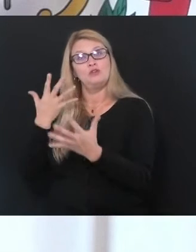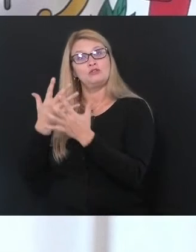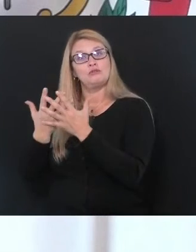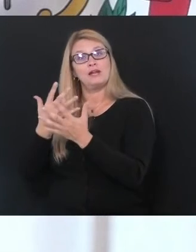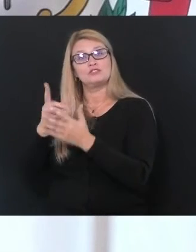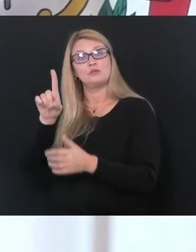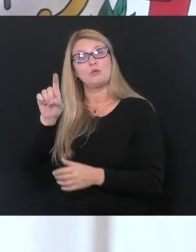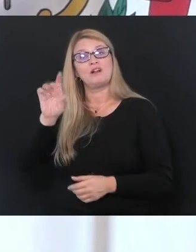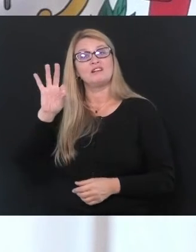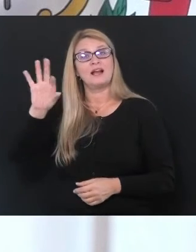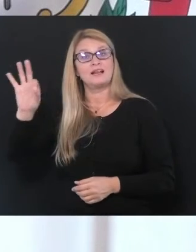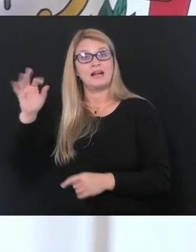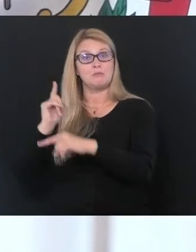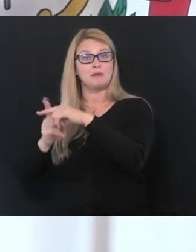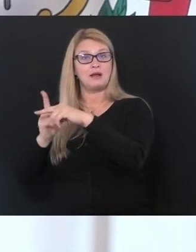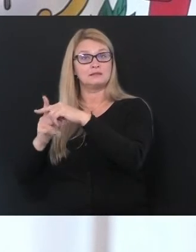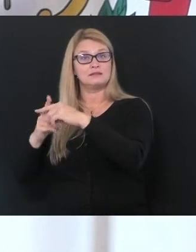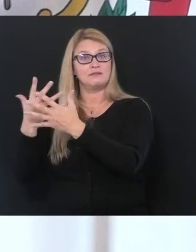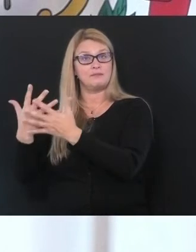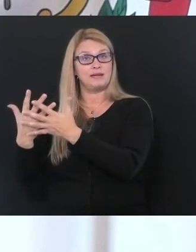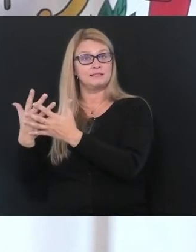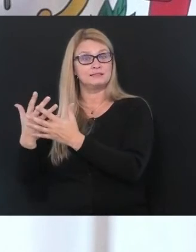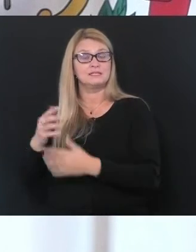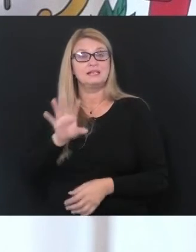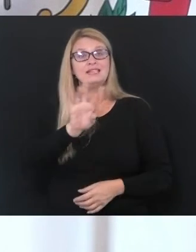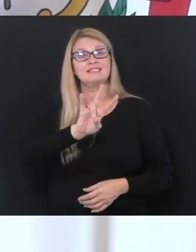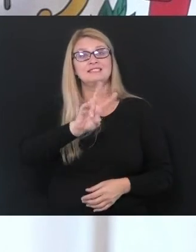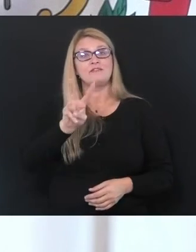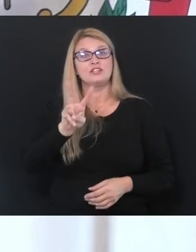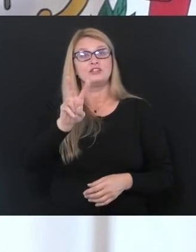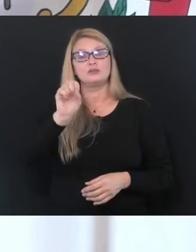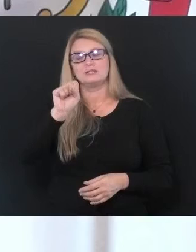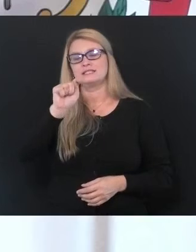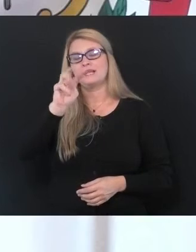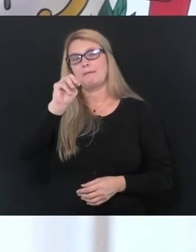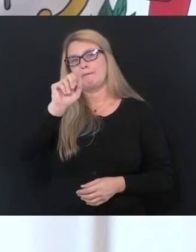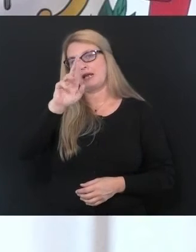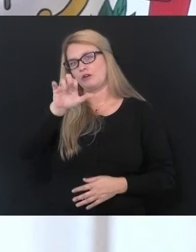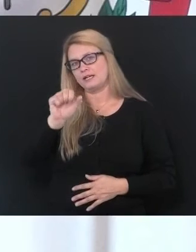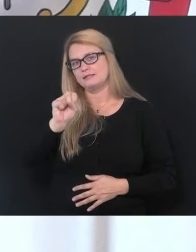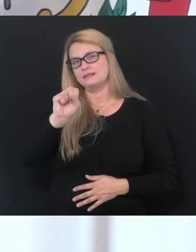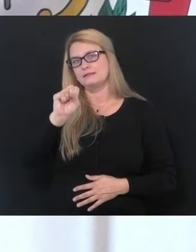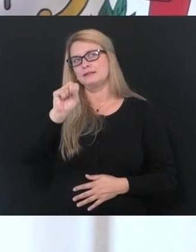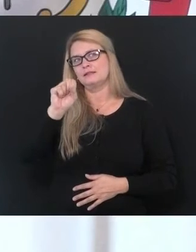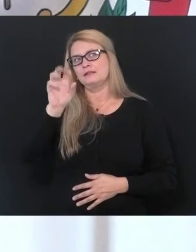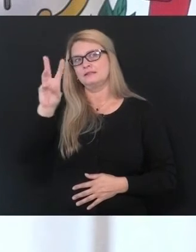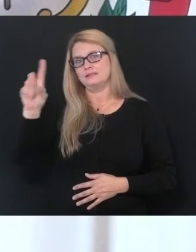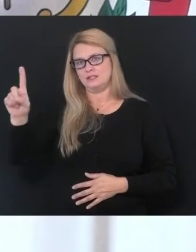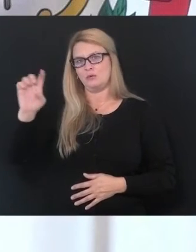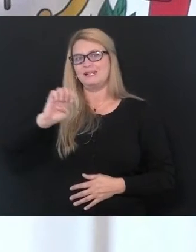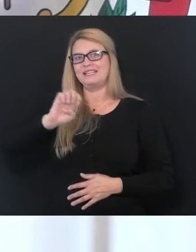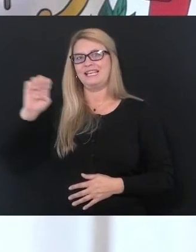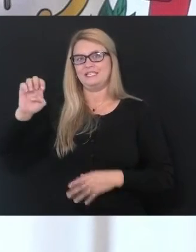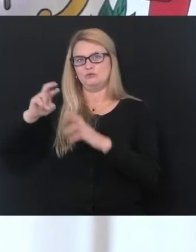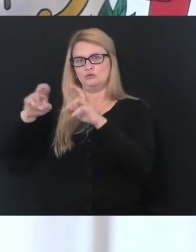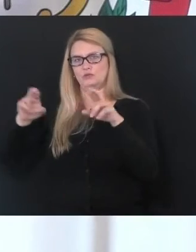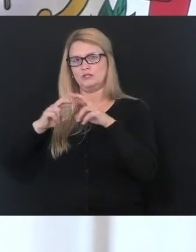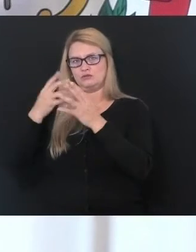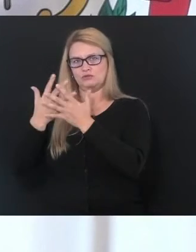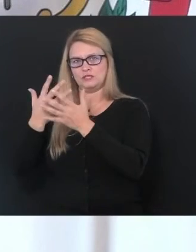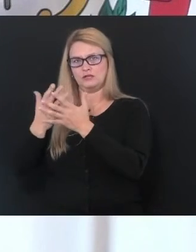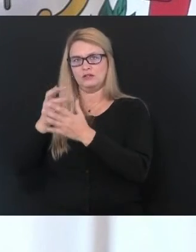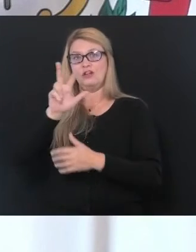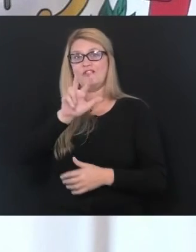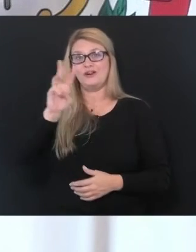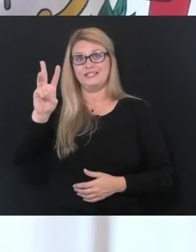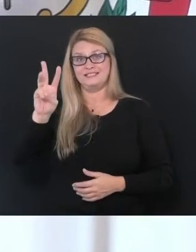that are positive right now. 72 at St. Mary's, 61 at the Eastern Regional Jail,